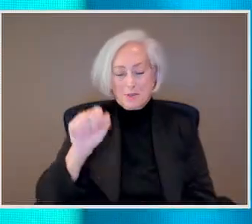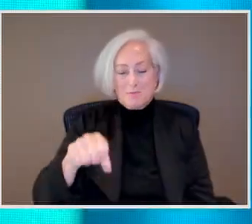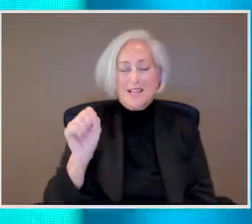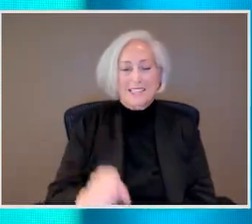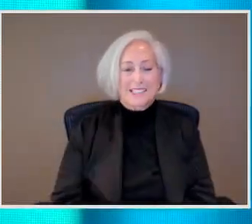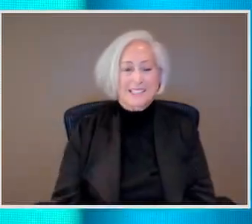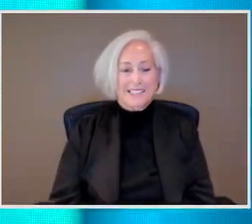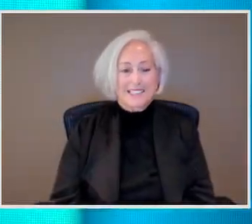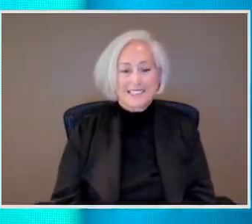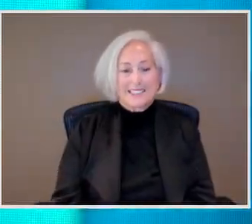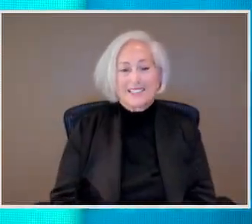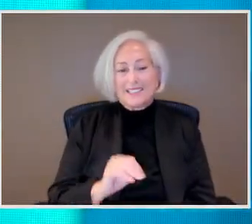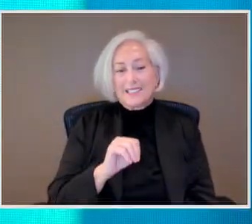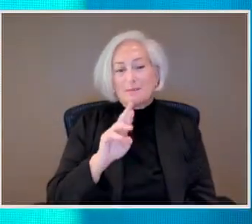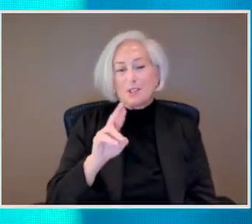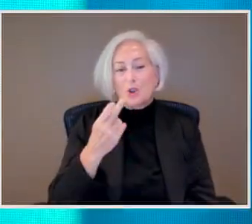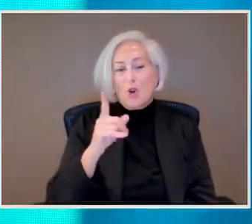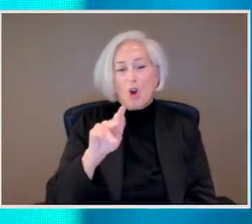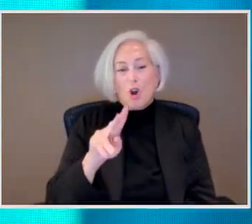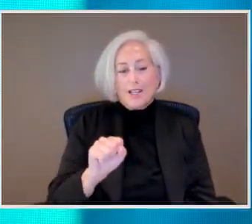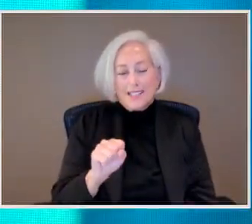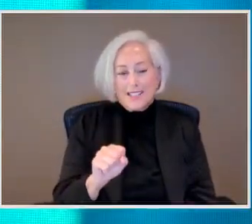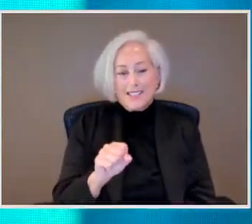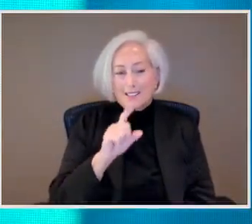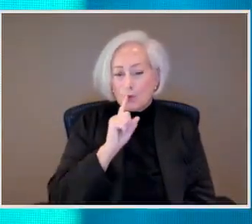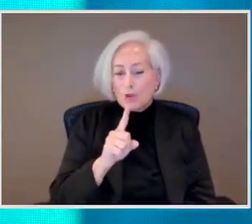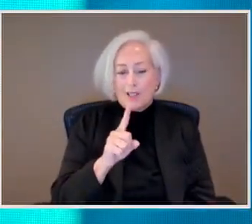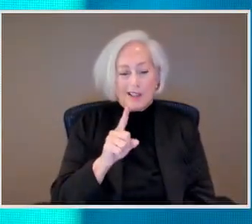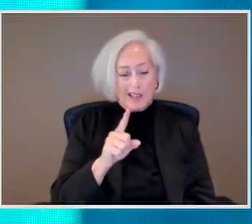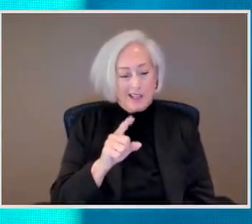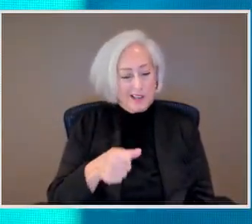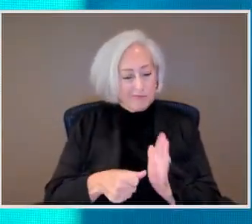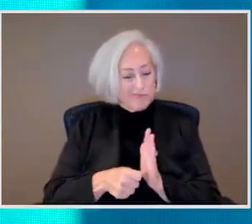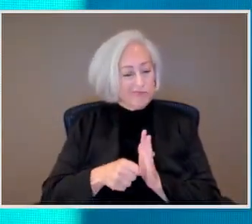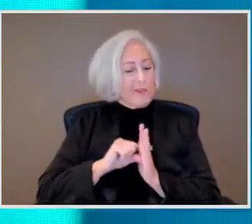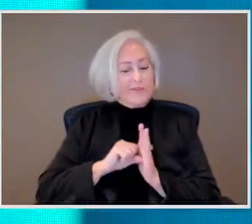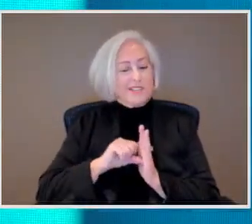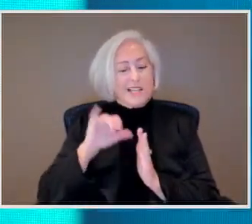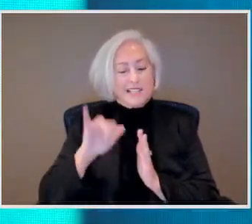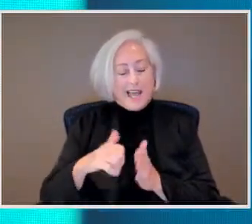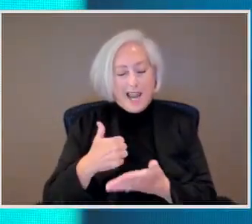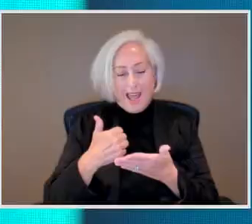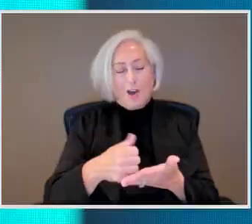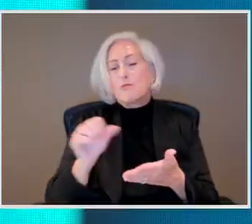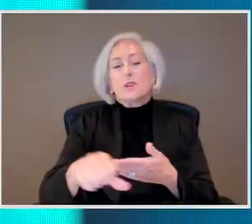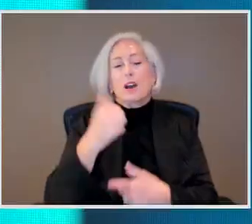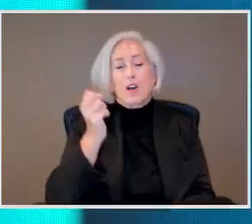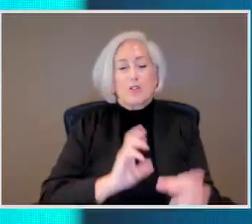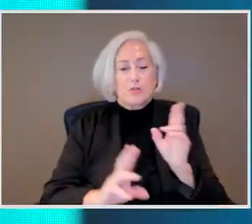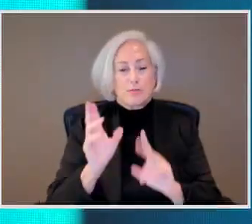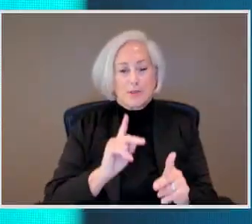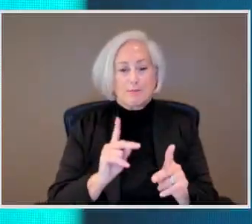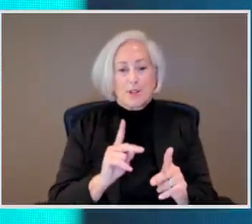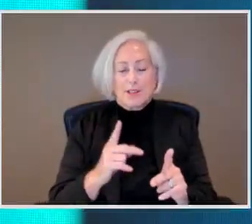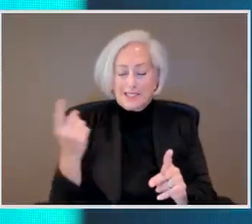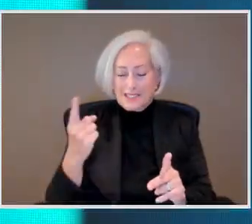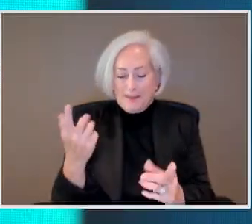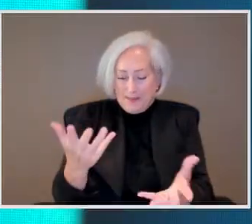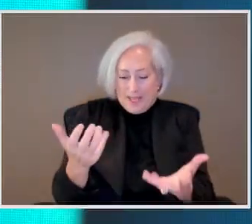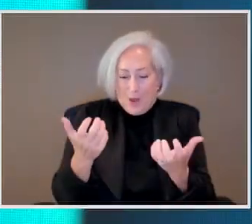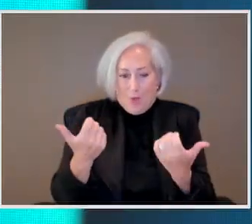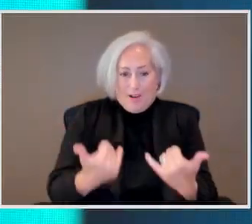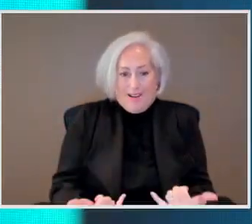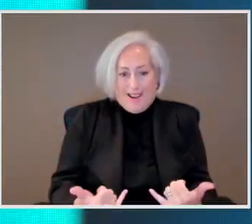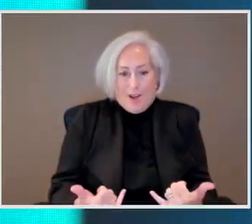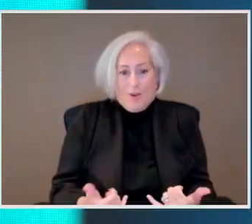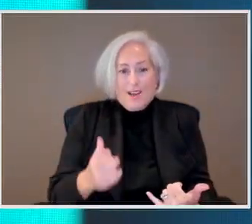Mr. Hawkins here absolutely instilled that in me. It's just helping other people was something I'd like to do, and if it's something that I